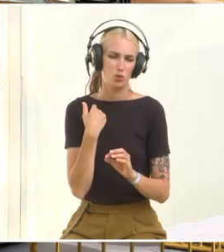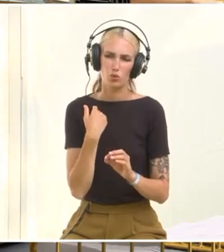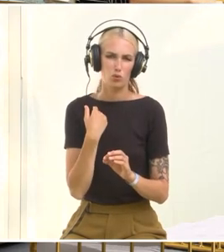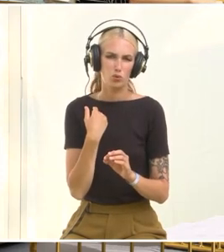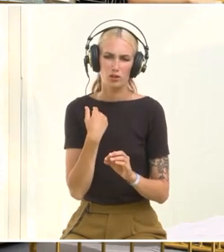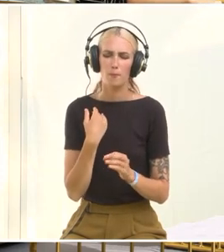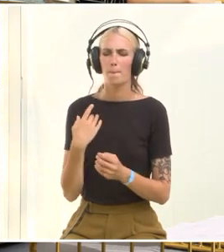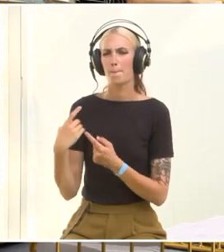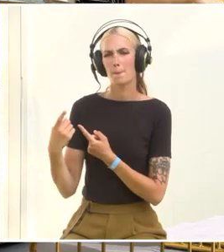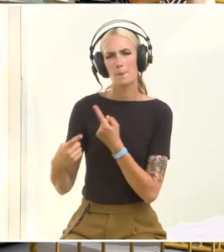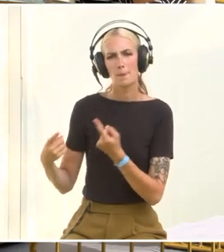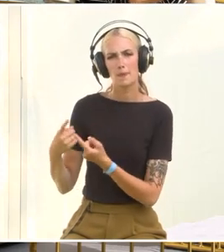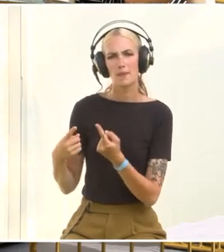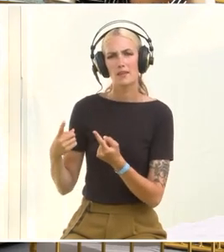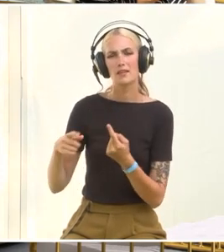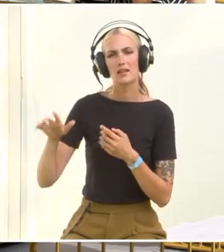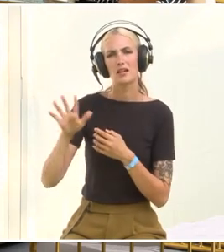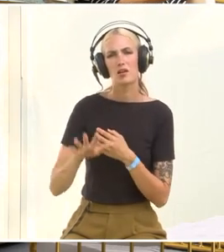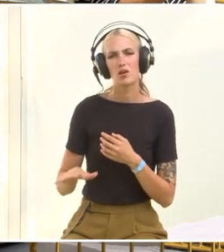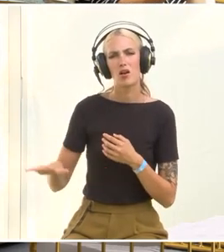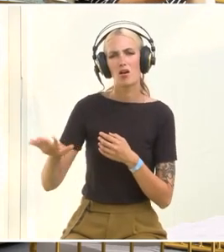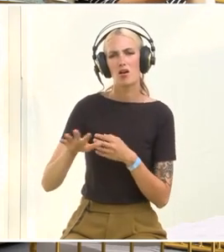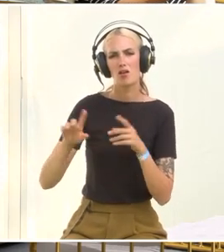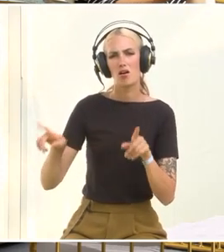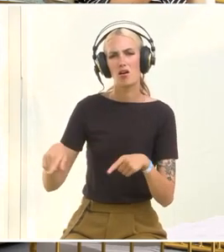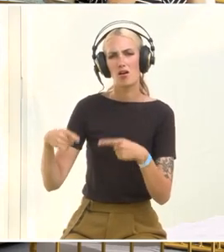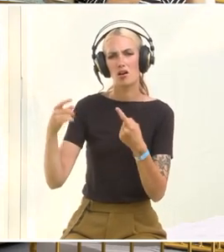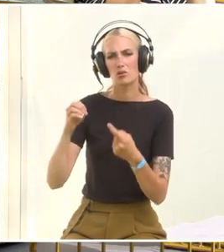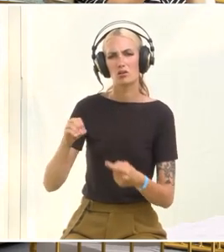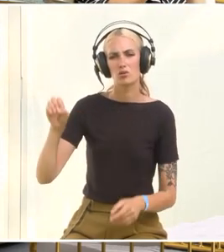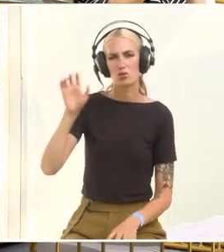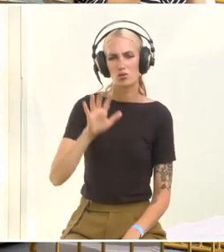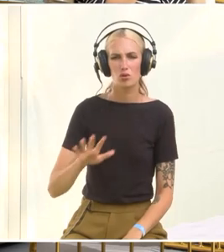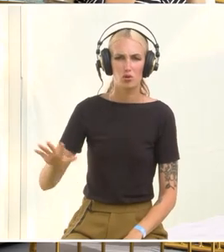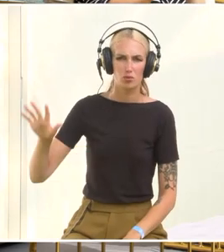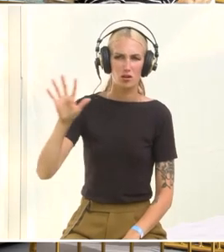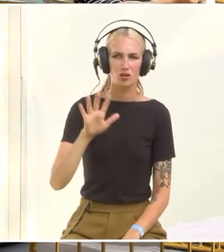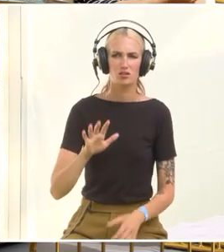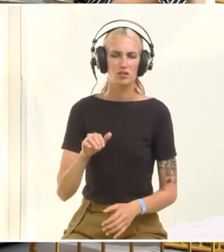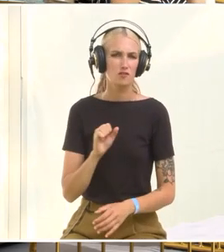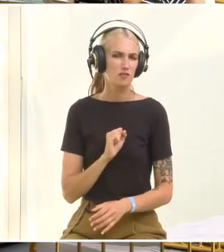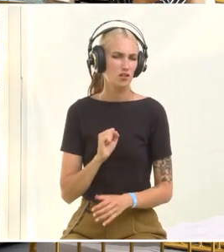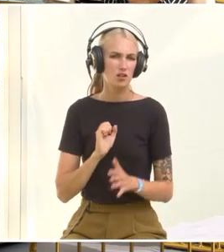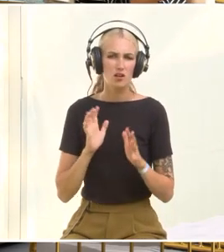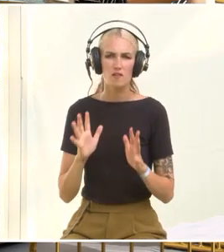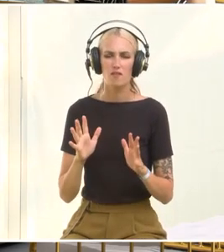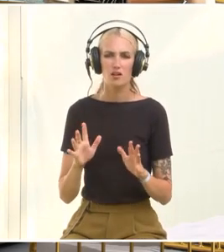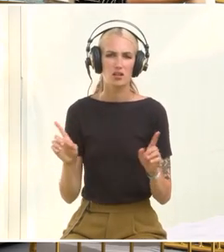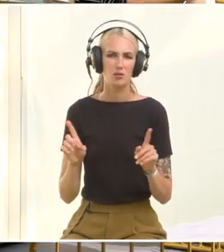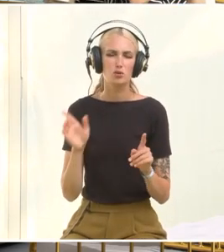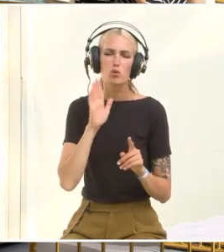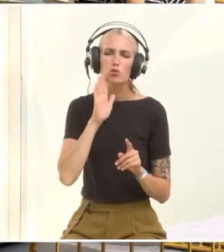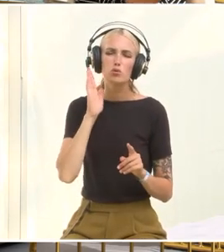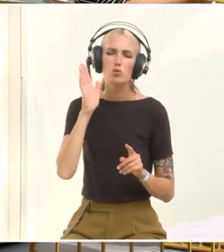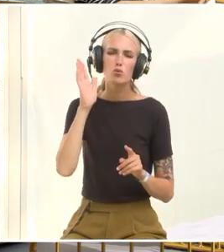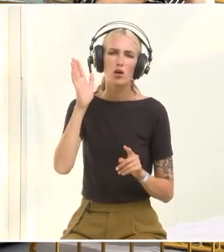were speaking about regional development within Europe as well. What really is needed is a vision of future. And